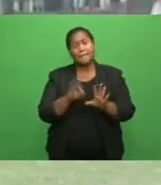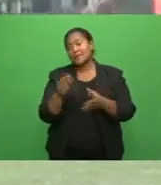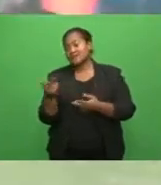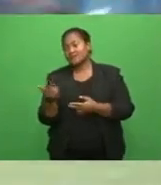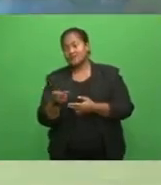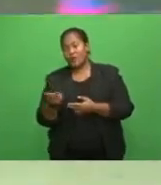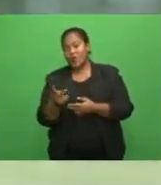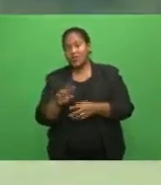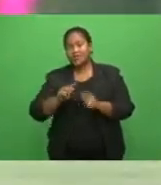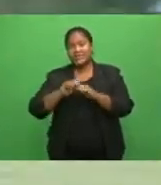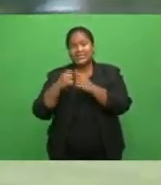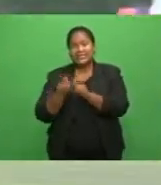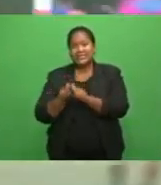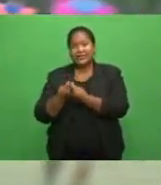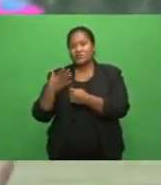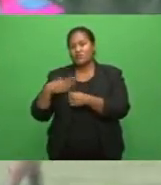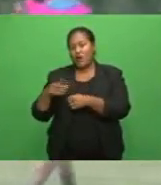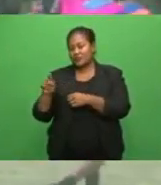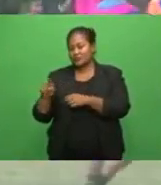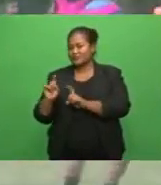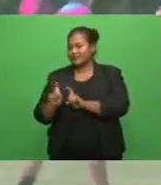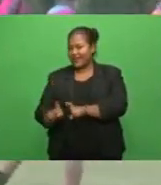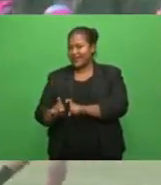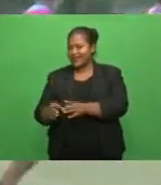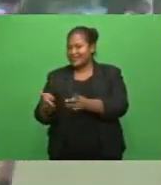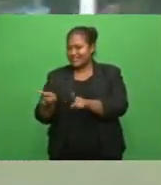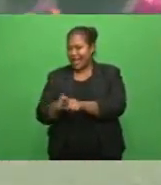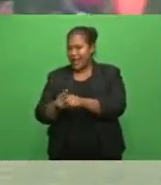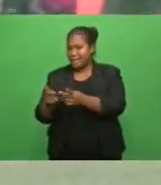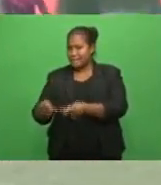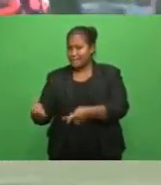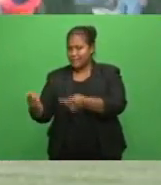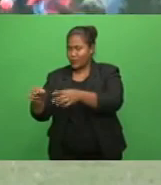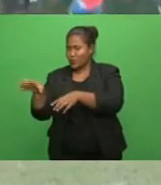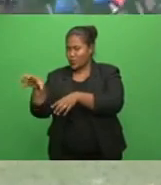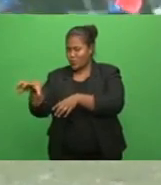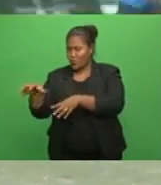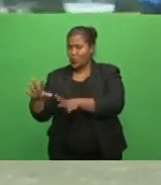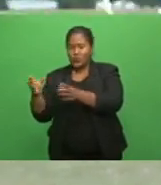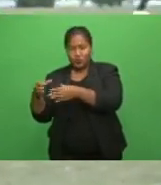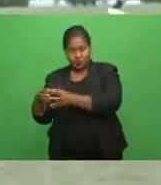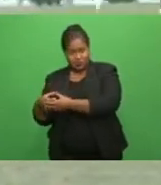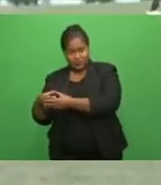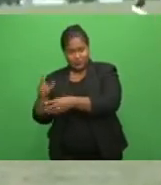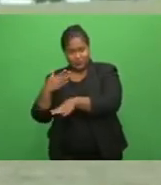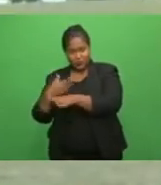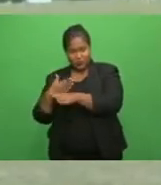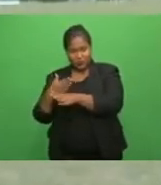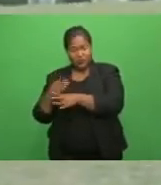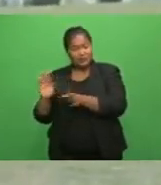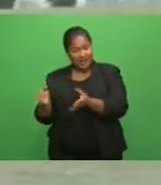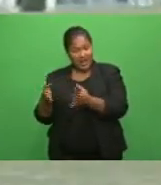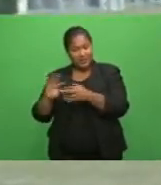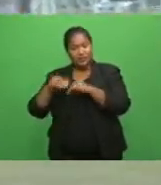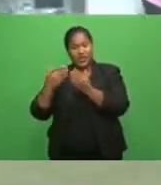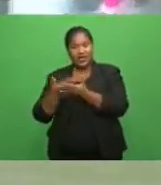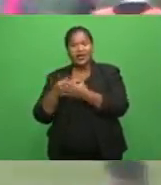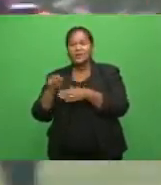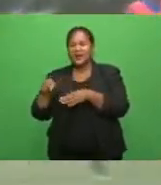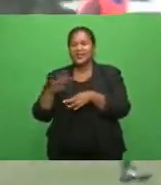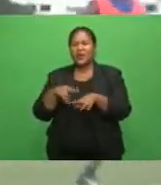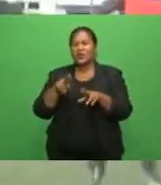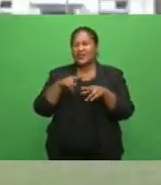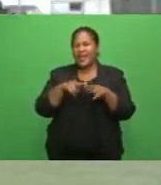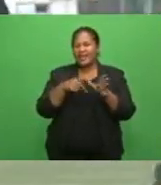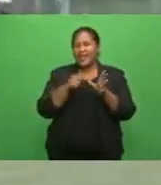teams, having been drawn in the same pool for the upcoming Battle of the Giants. Ba hosts Suva at the Fiji FA Academy ground on